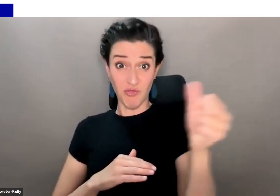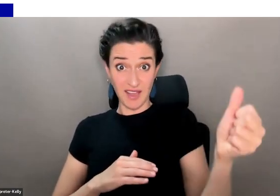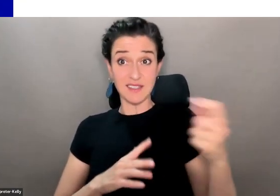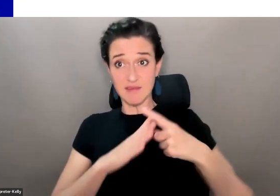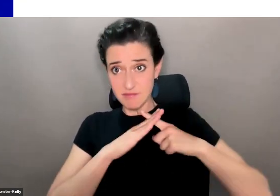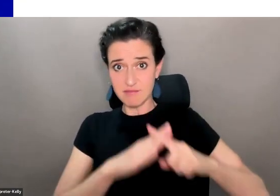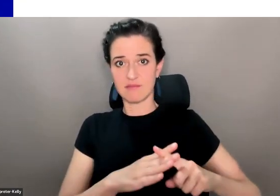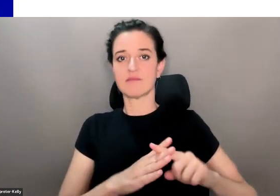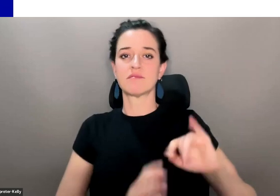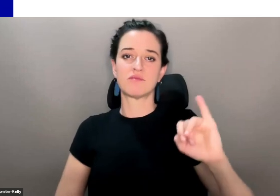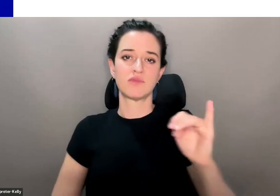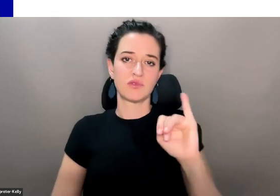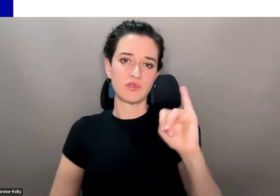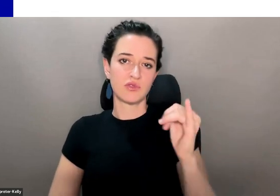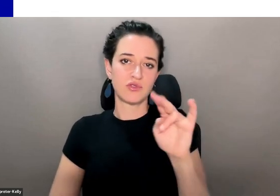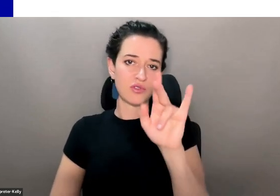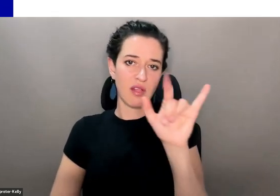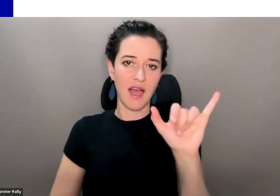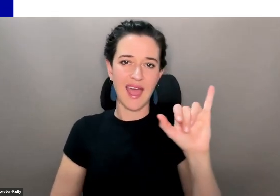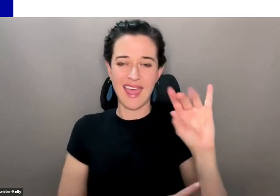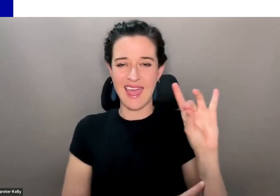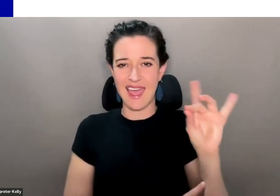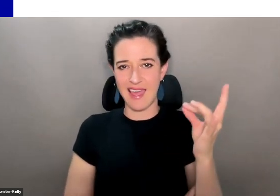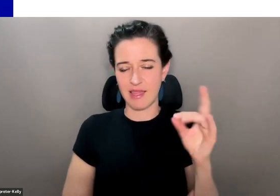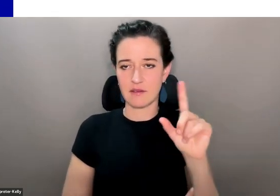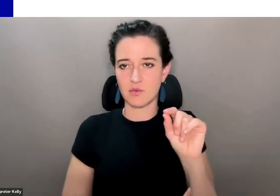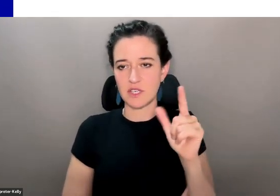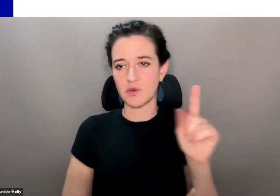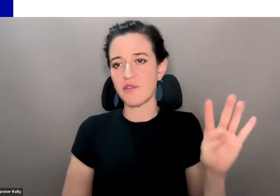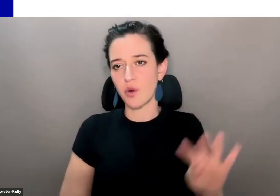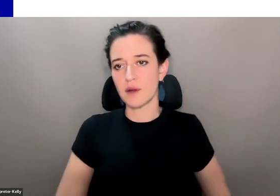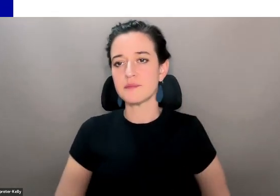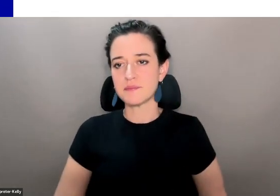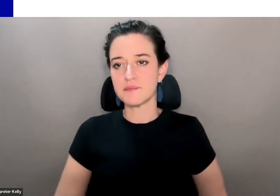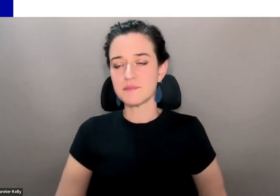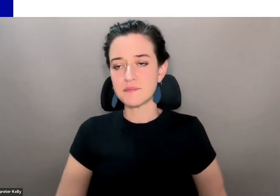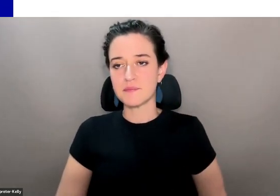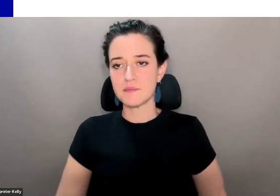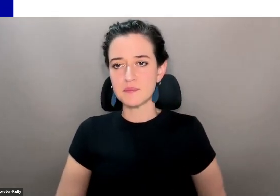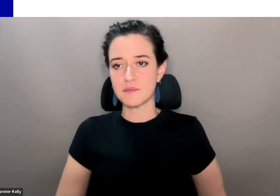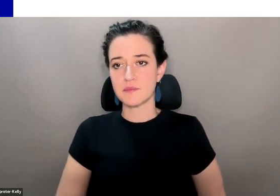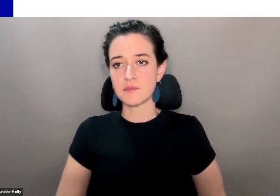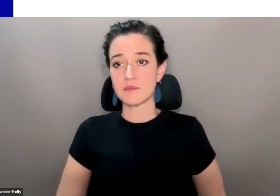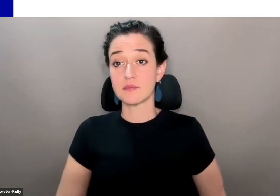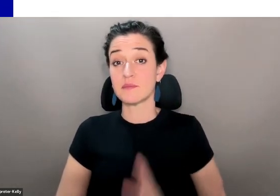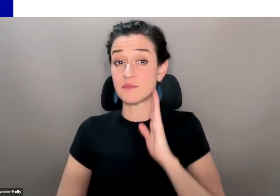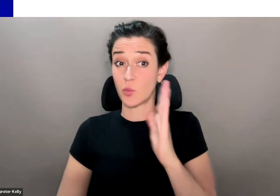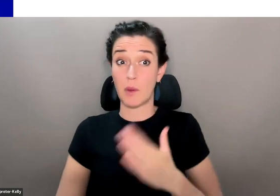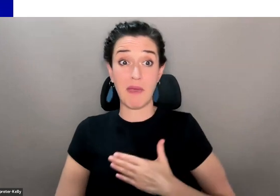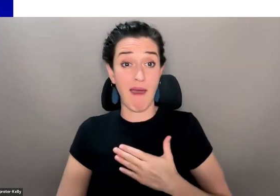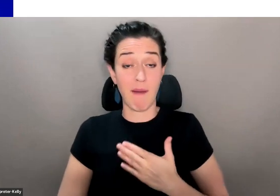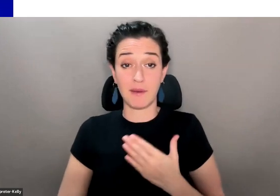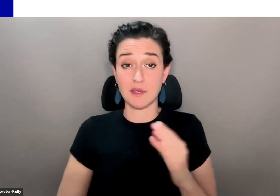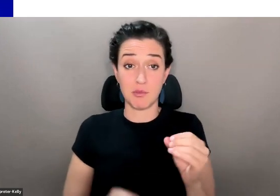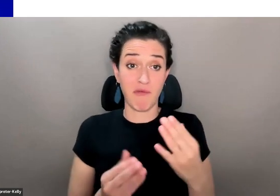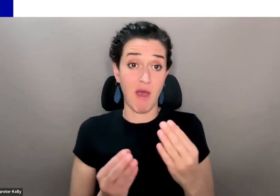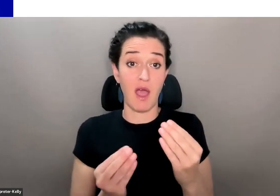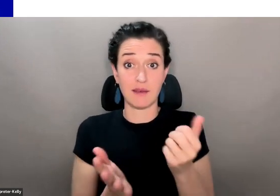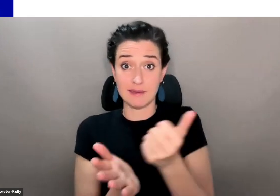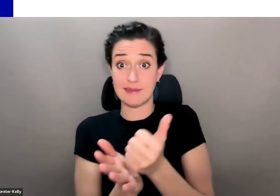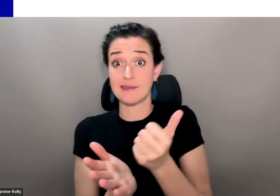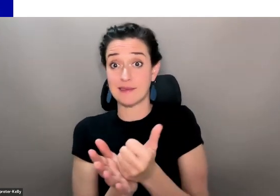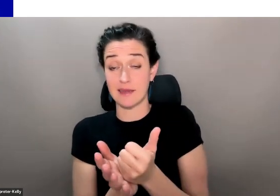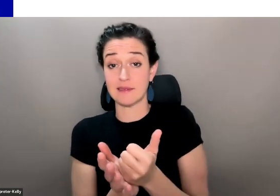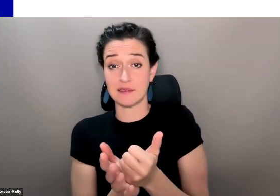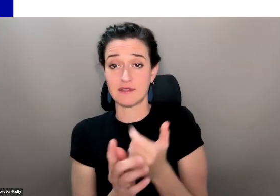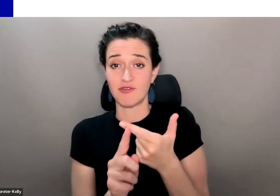2024. And we will be happy to provide additional technical assistance from the Office for Civil Rights. Our